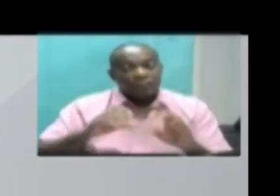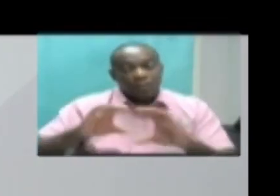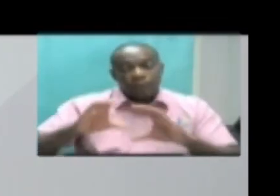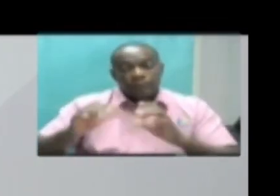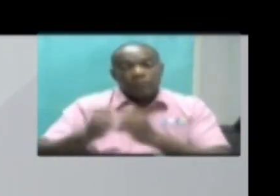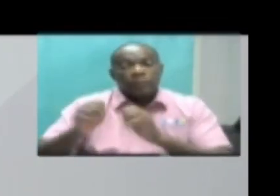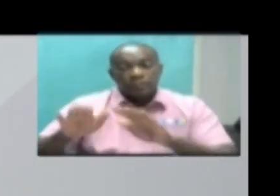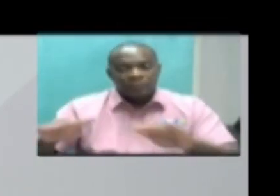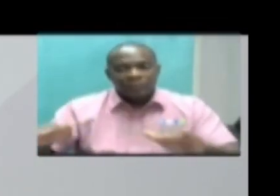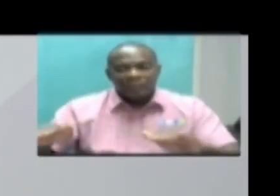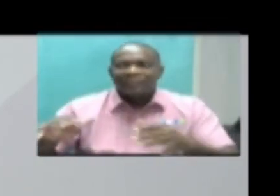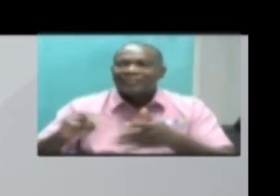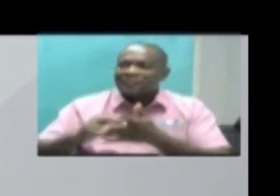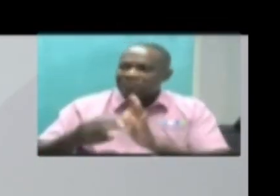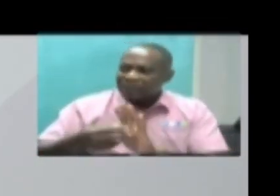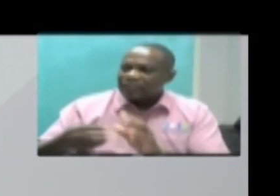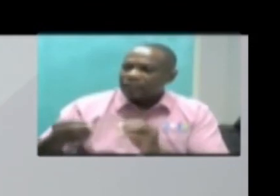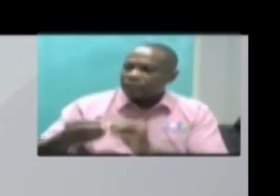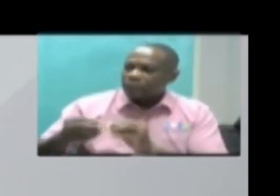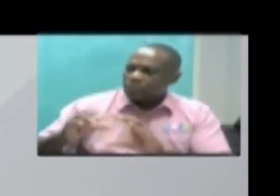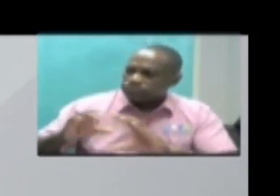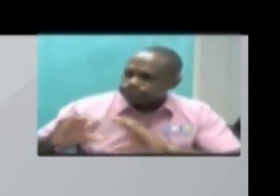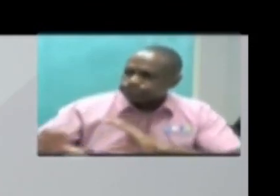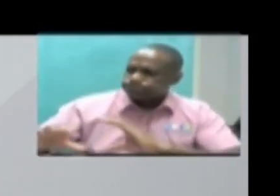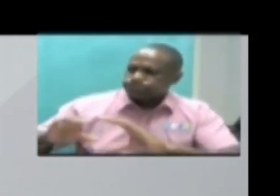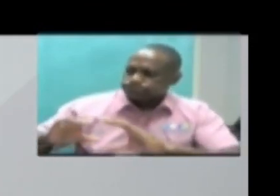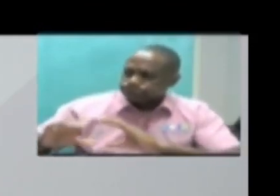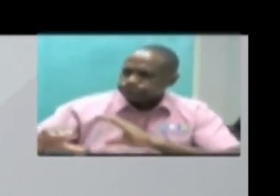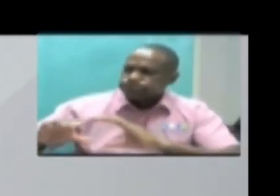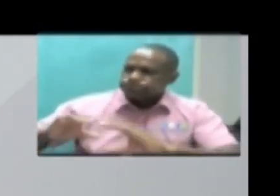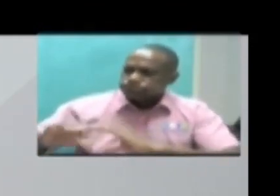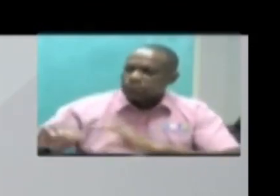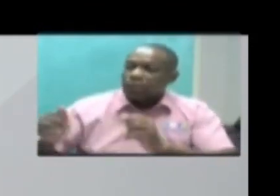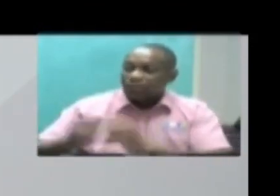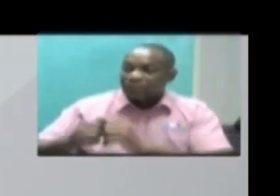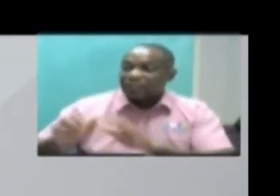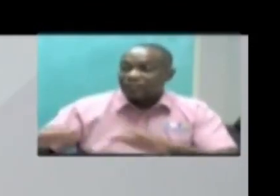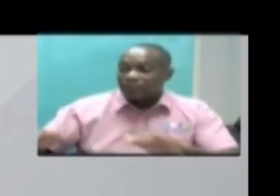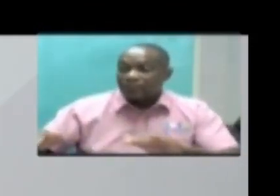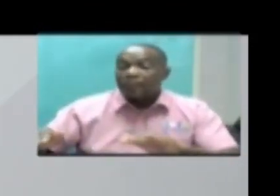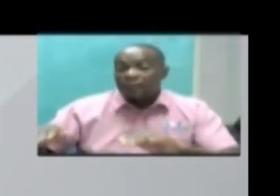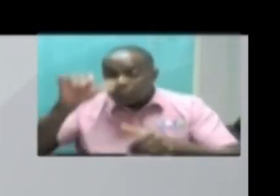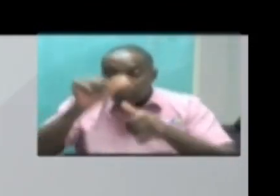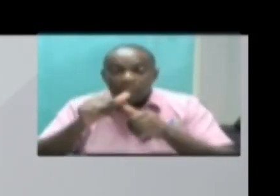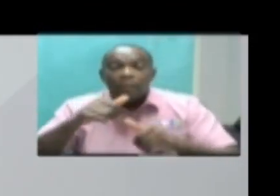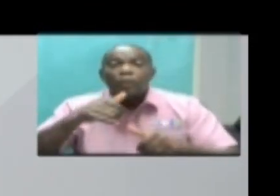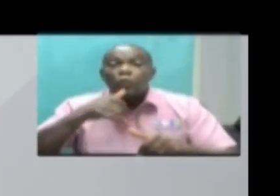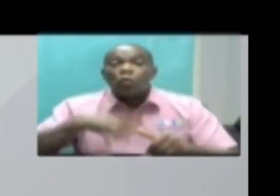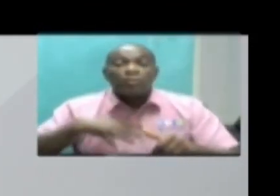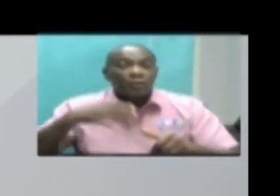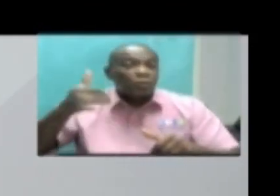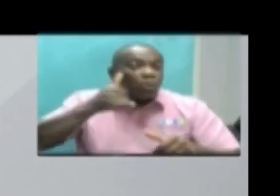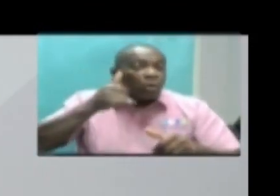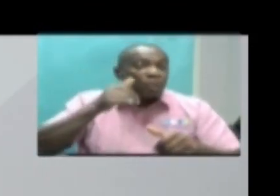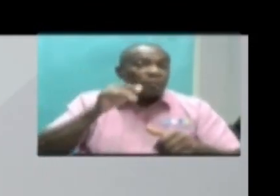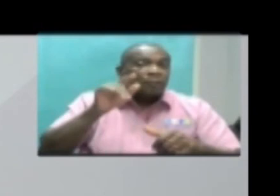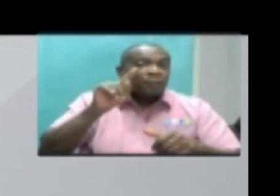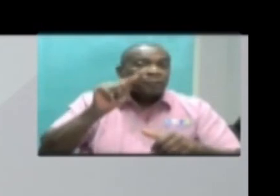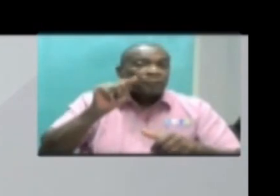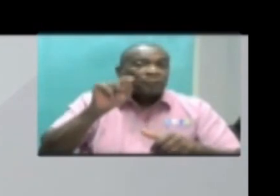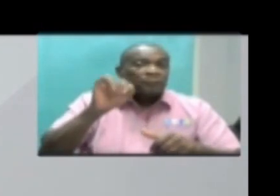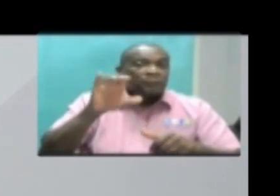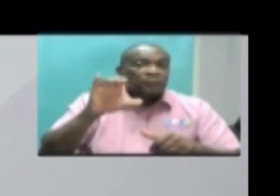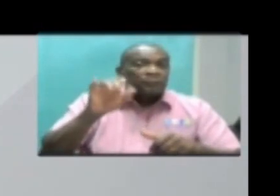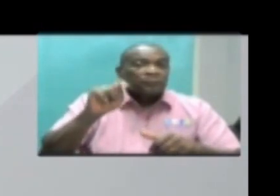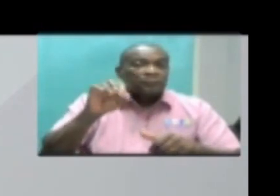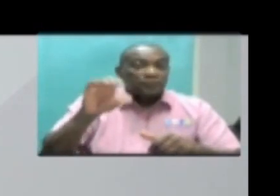next, Darren was in with the lady with the TikTok or TikTok. You know? So in terms